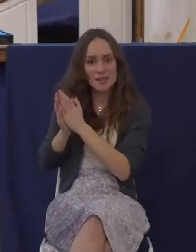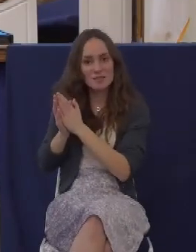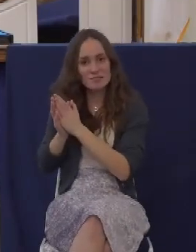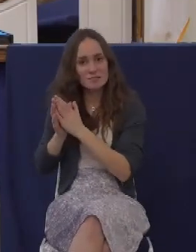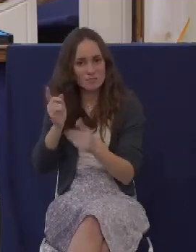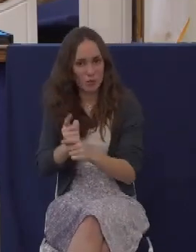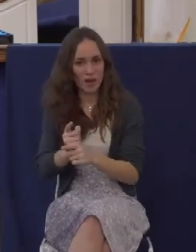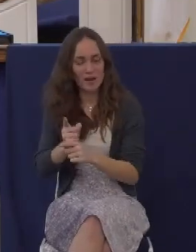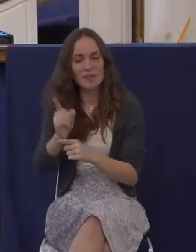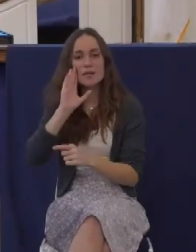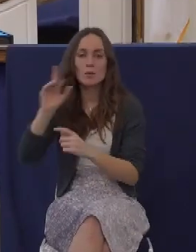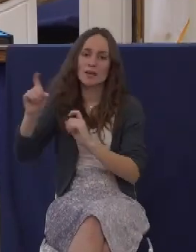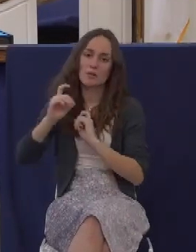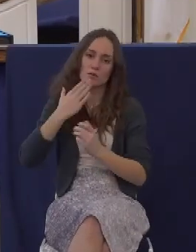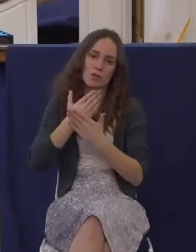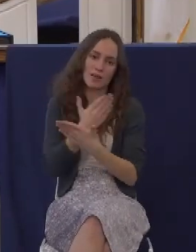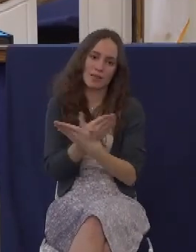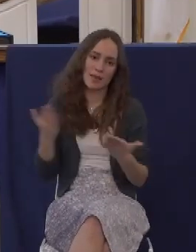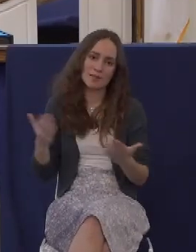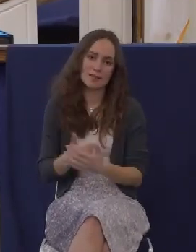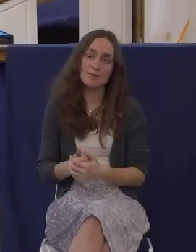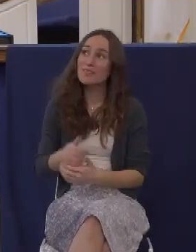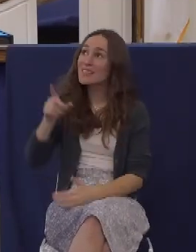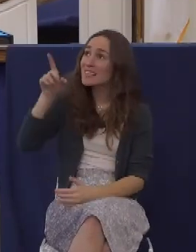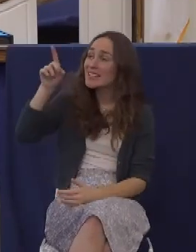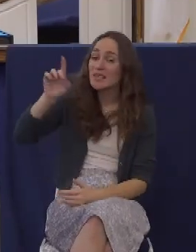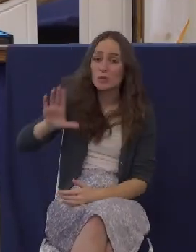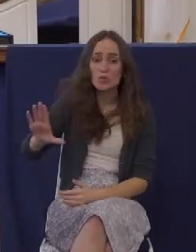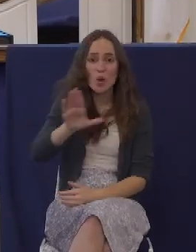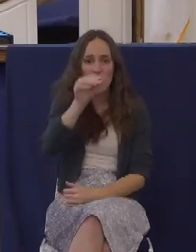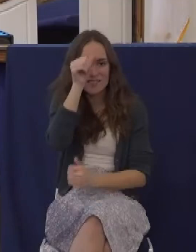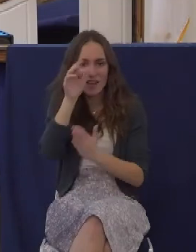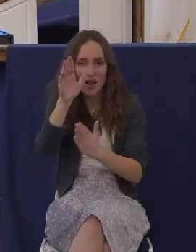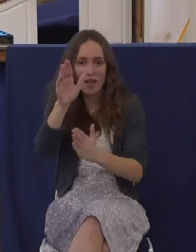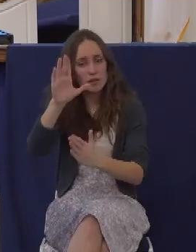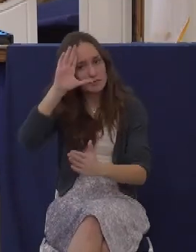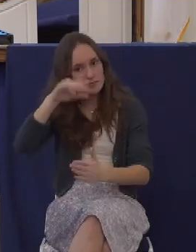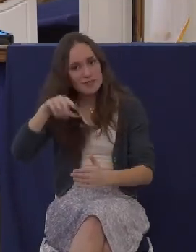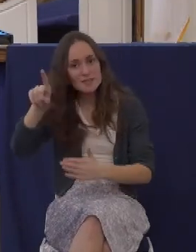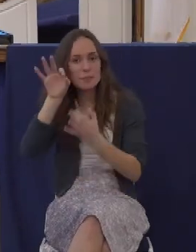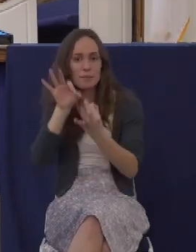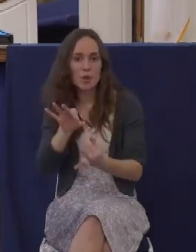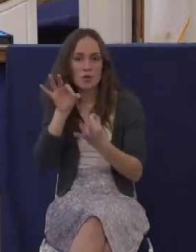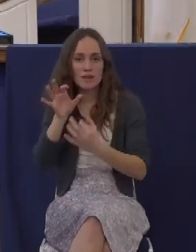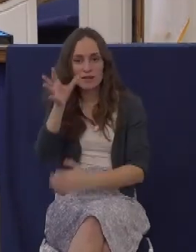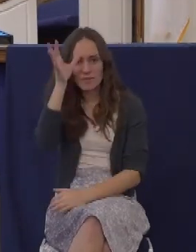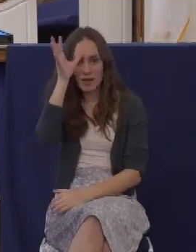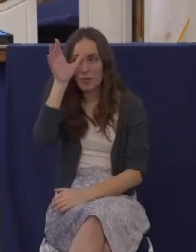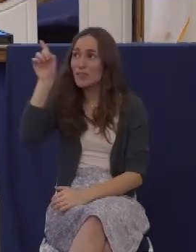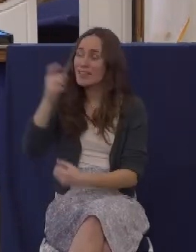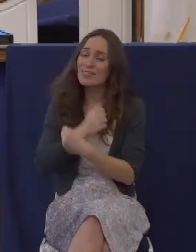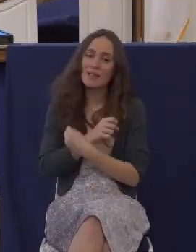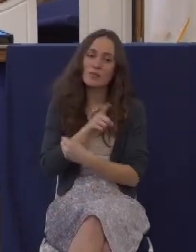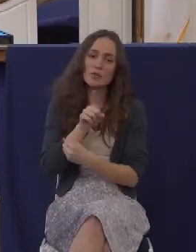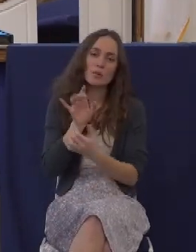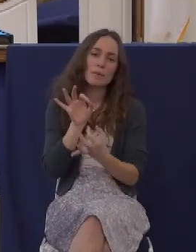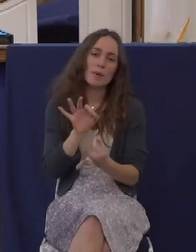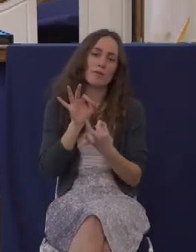good things to you if you ask him. He's your Father. And you know what? He's a perfect Father. And you know what? He loves you